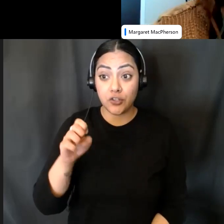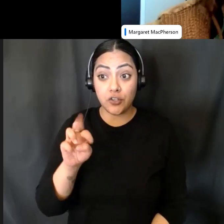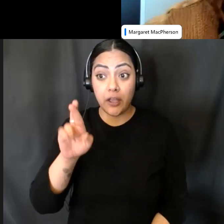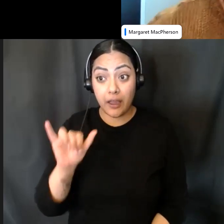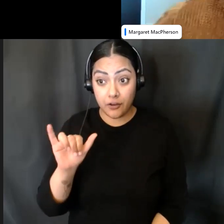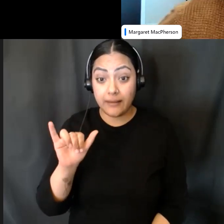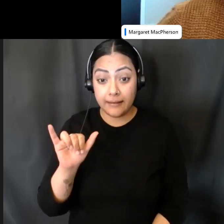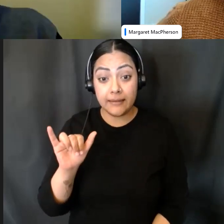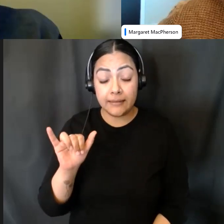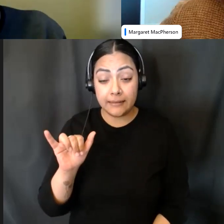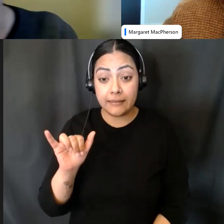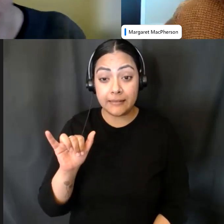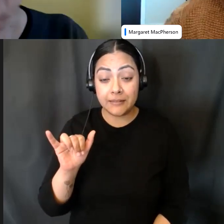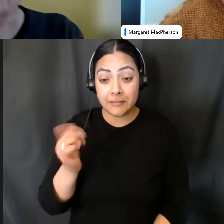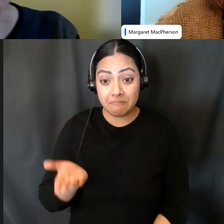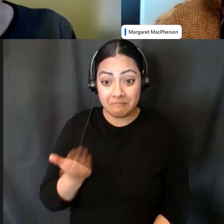me.